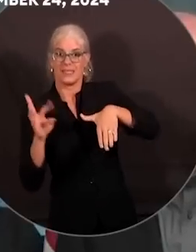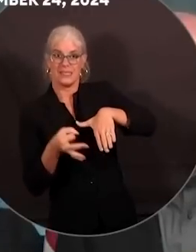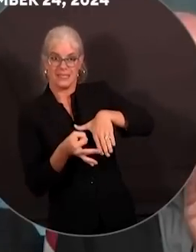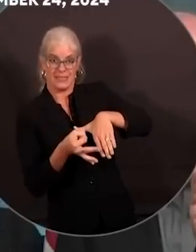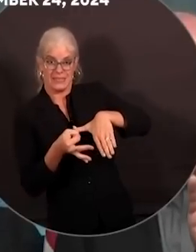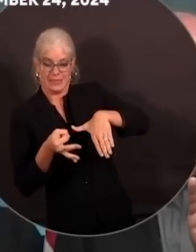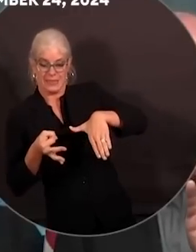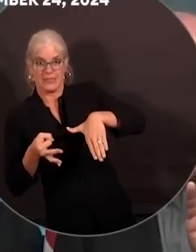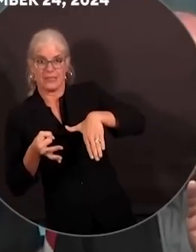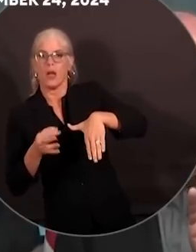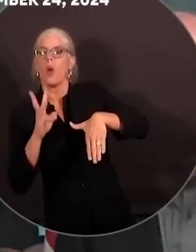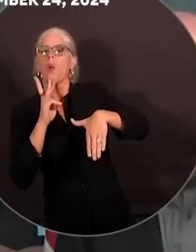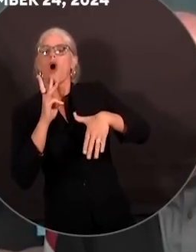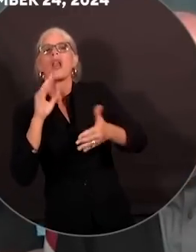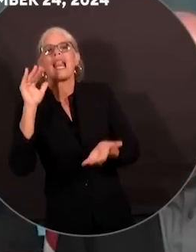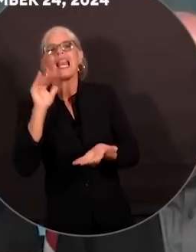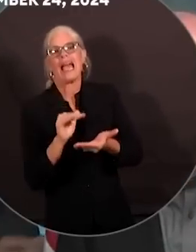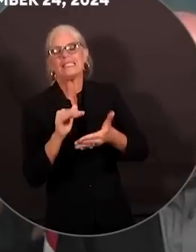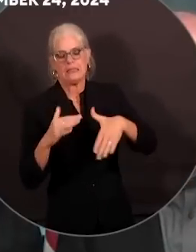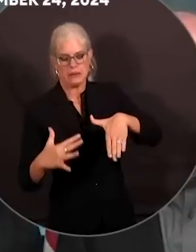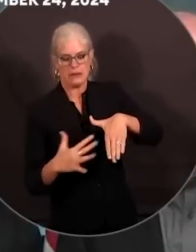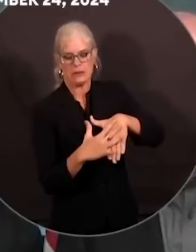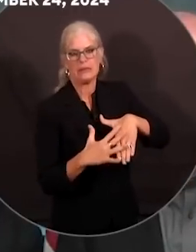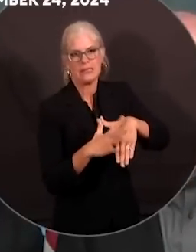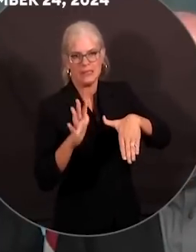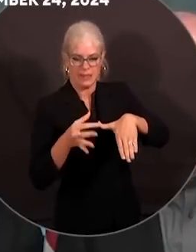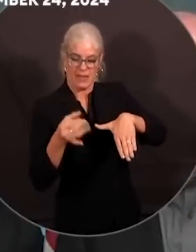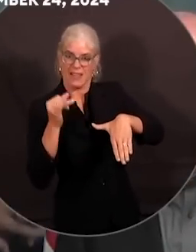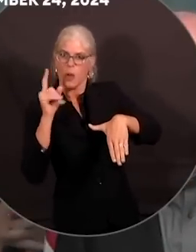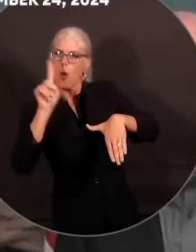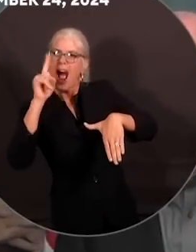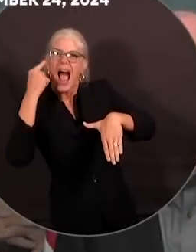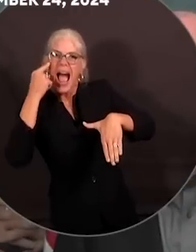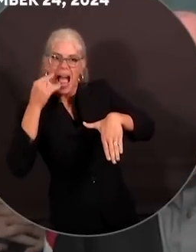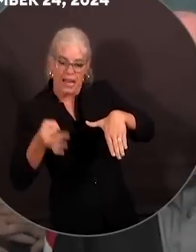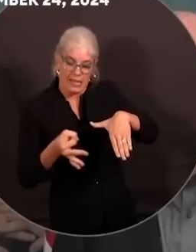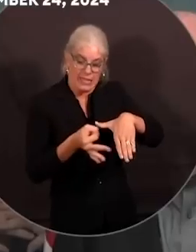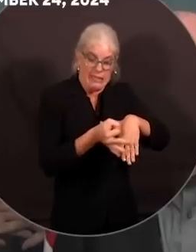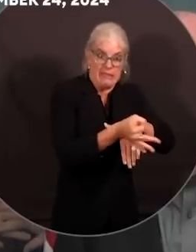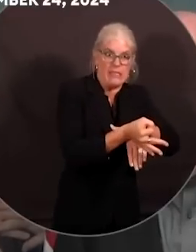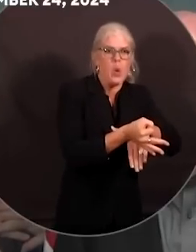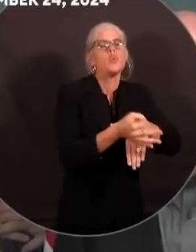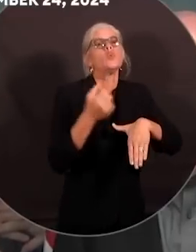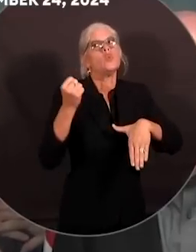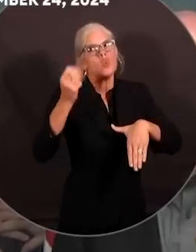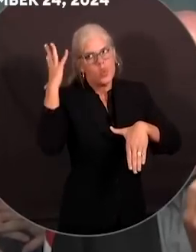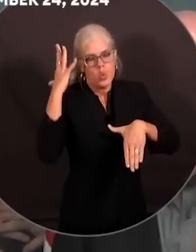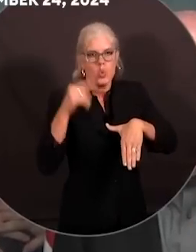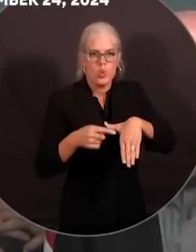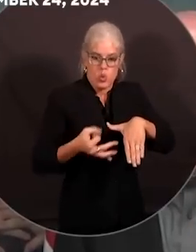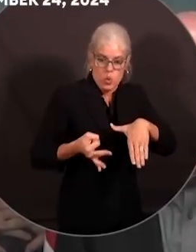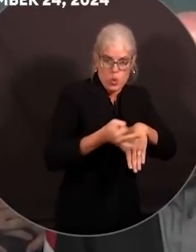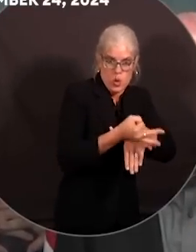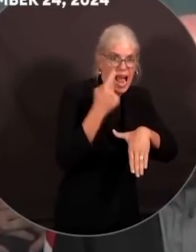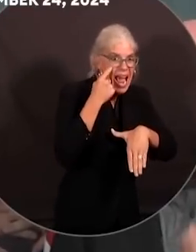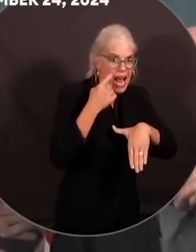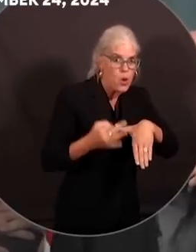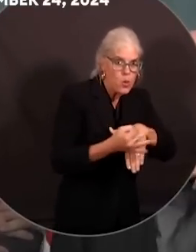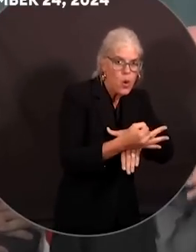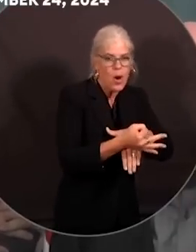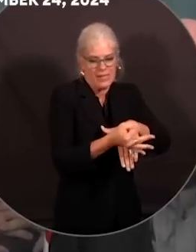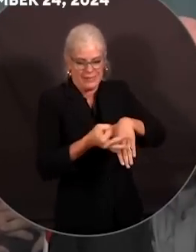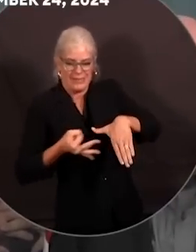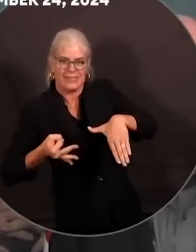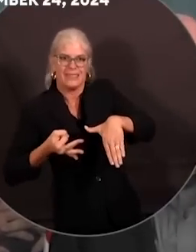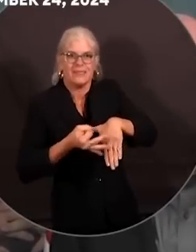see on the Florida Peninsula's west coast. The more east, the more storm surge you're going to see. So people can do that,